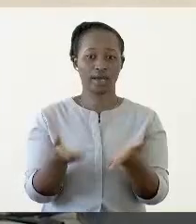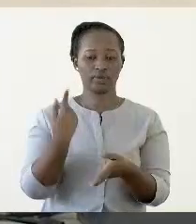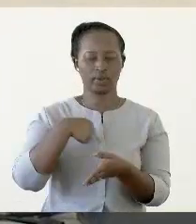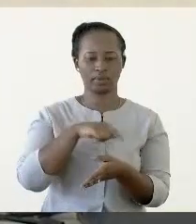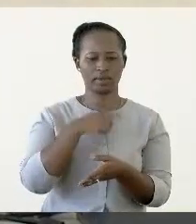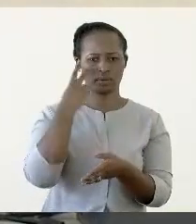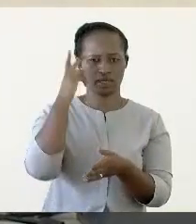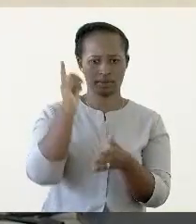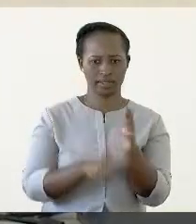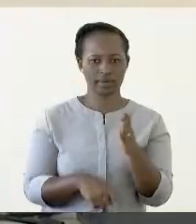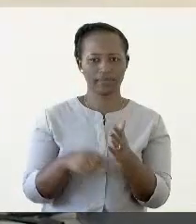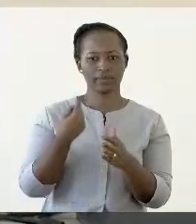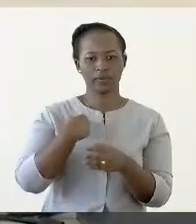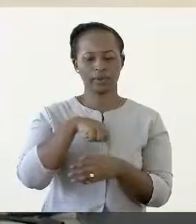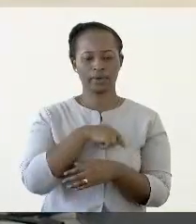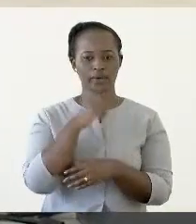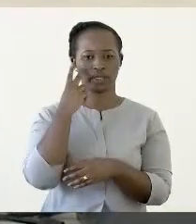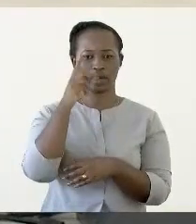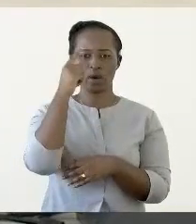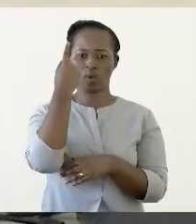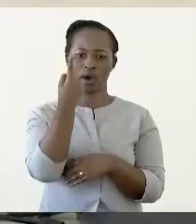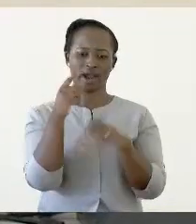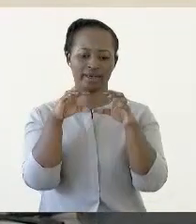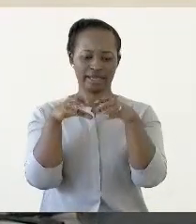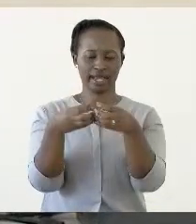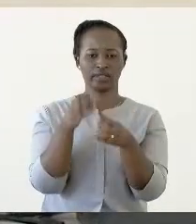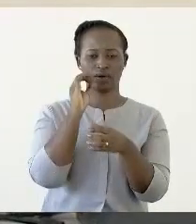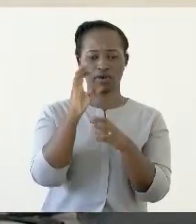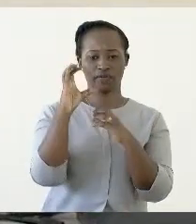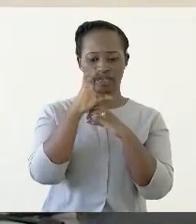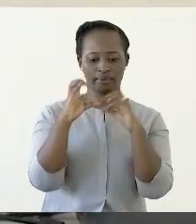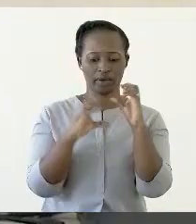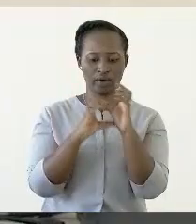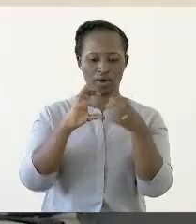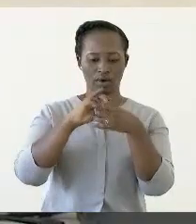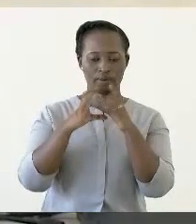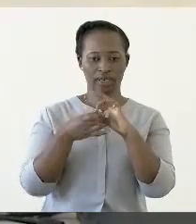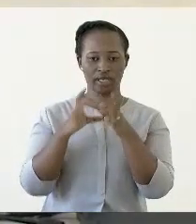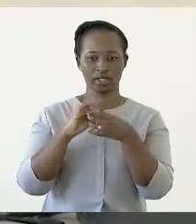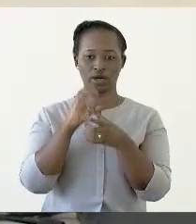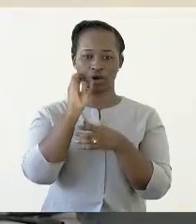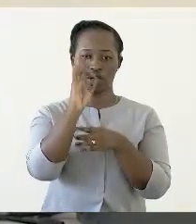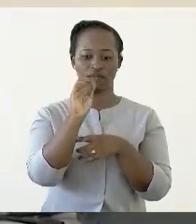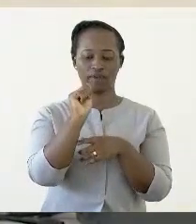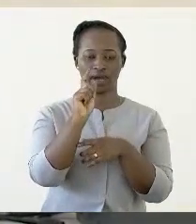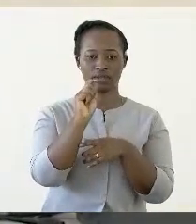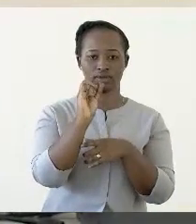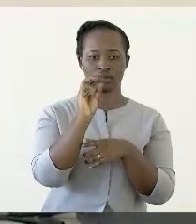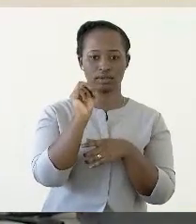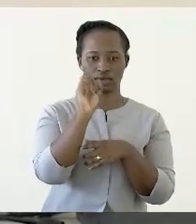is one kind of a chemical combination of atoms that we